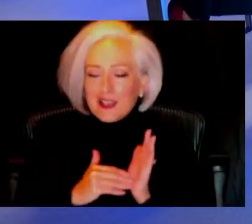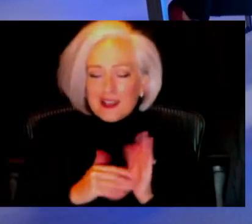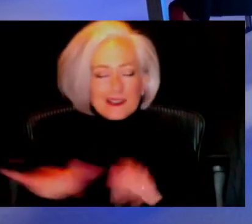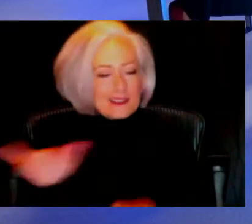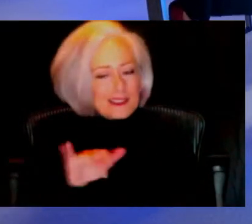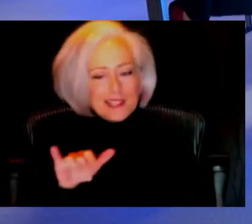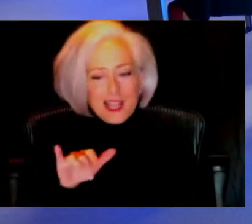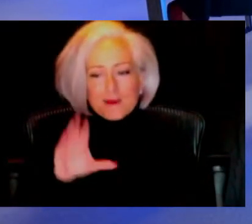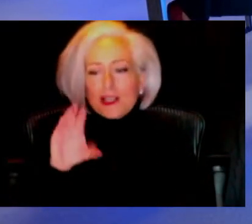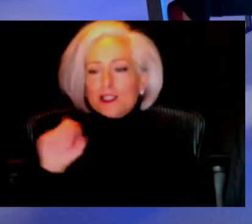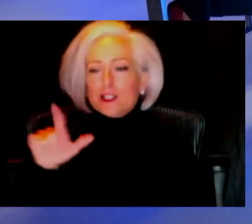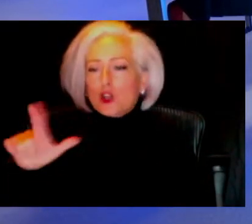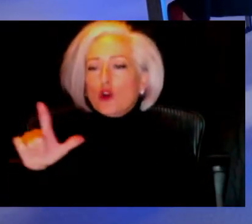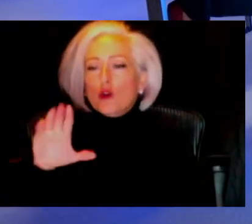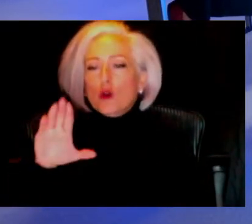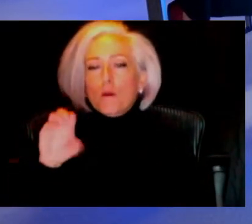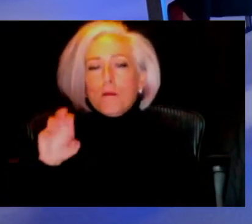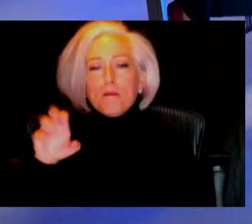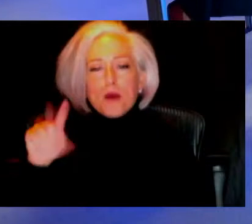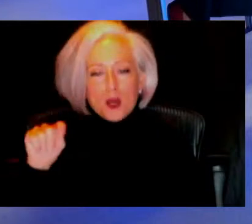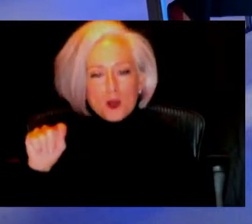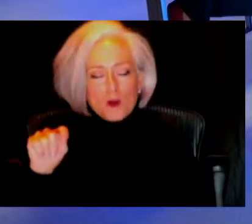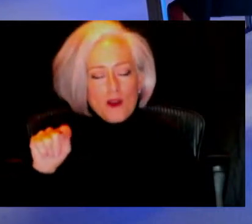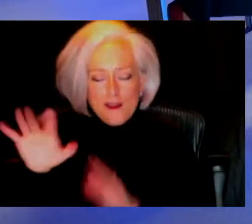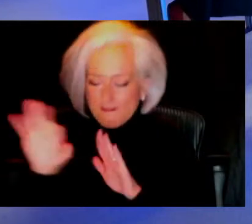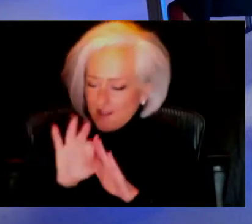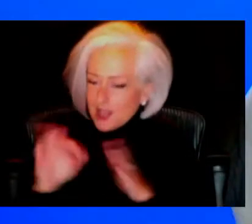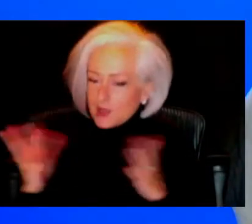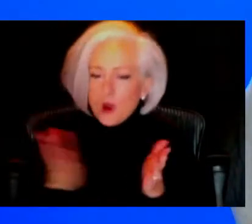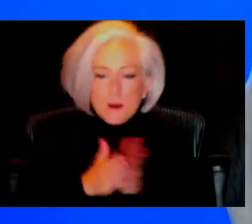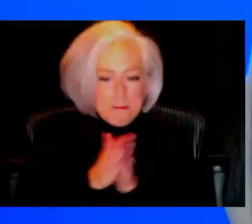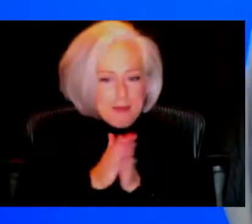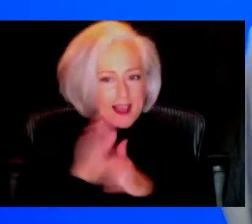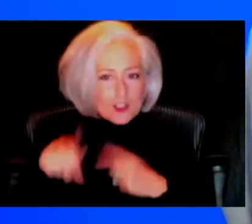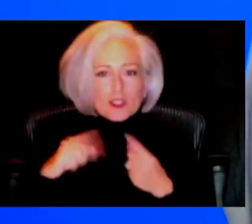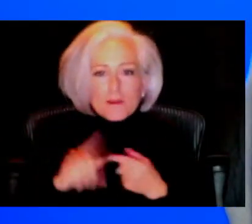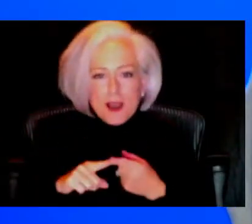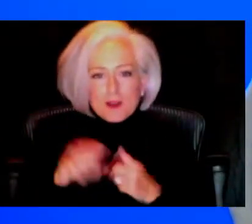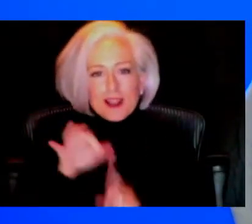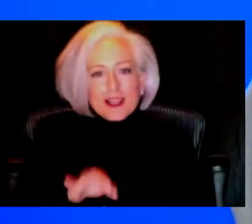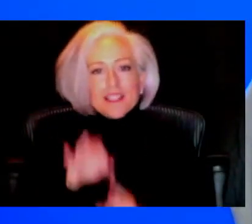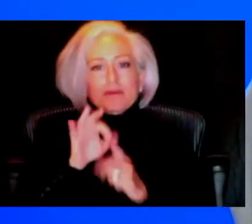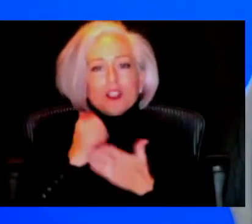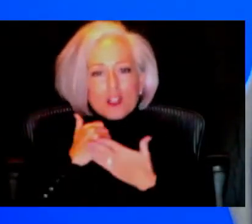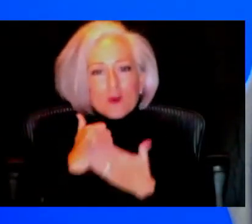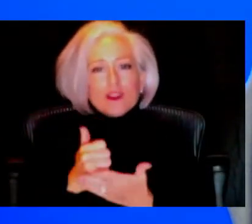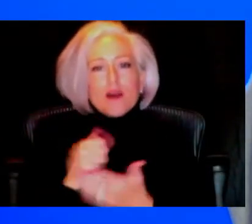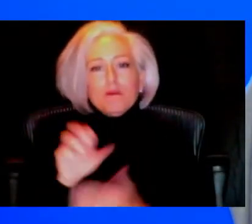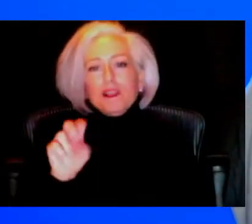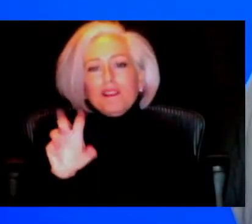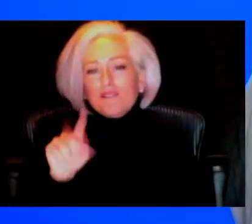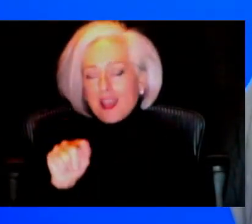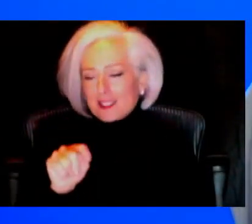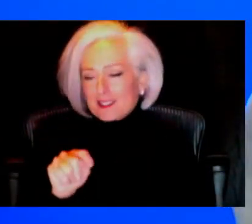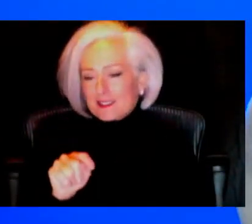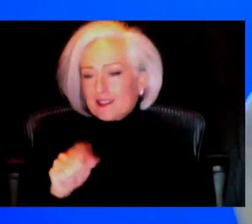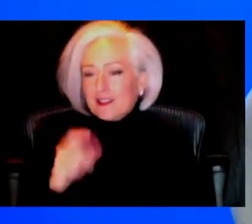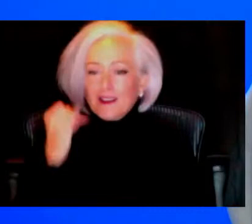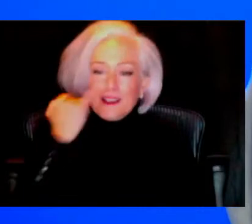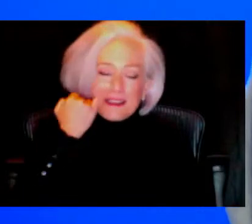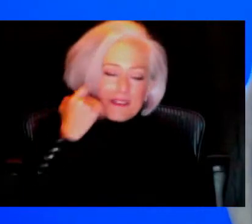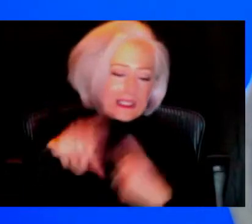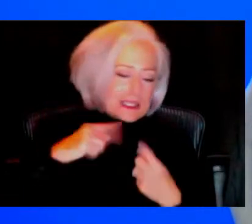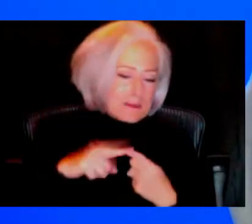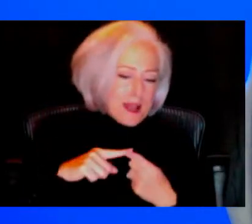is find what you're passionate about, especially when it comes to helping out our veterans, whether that be something like the